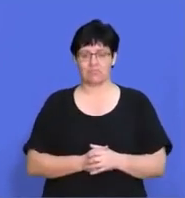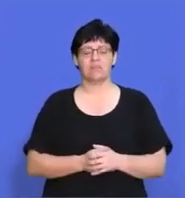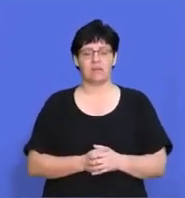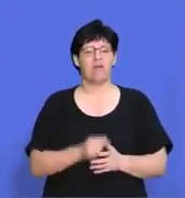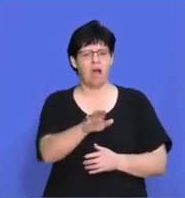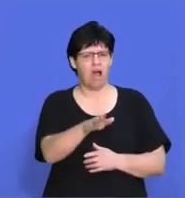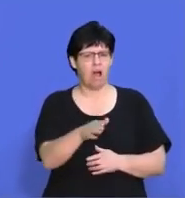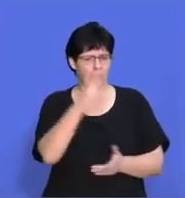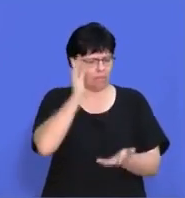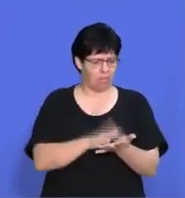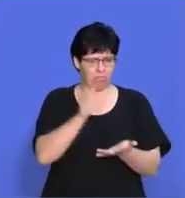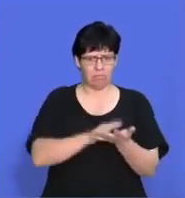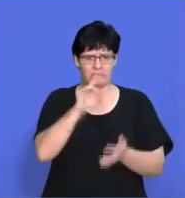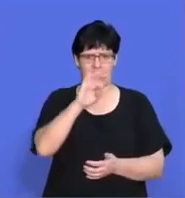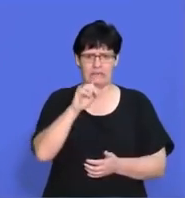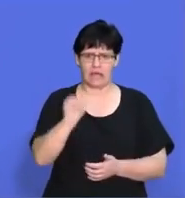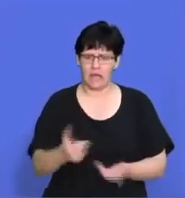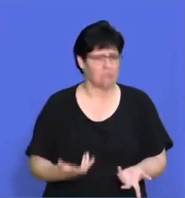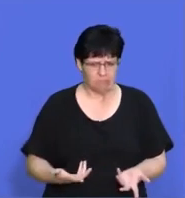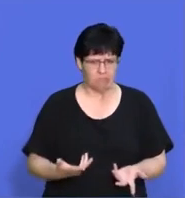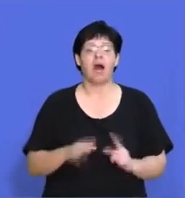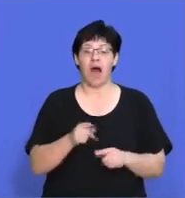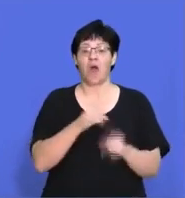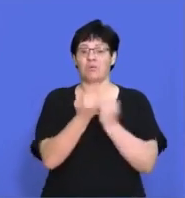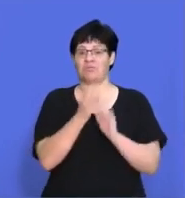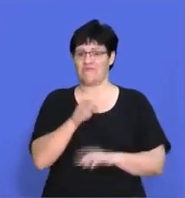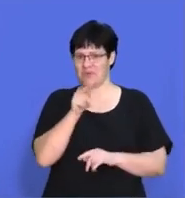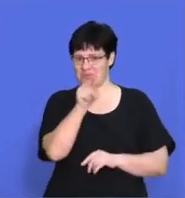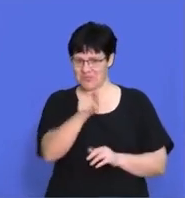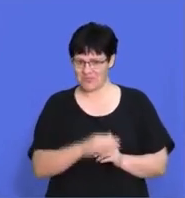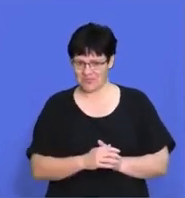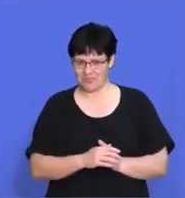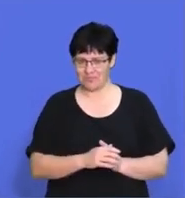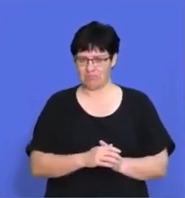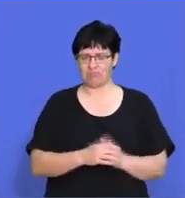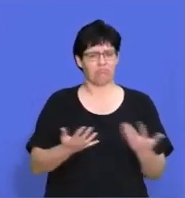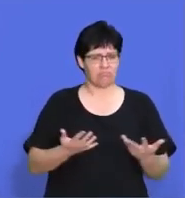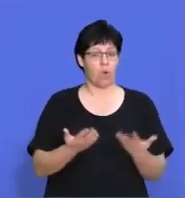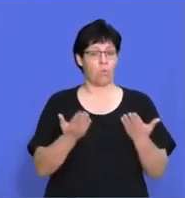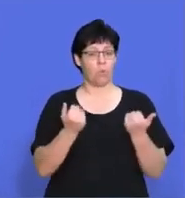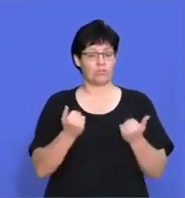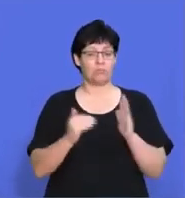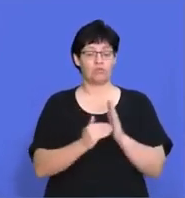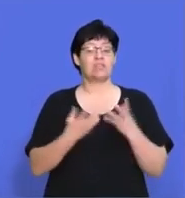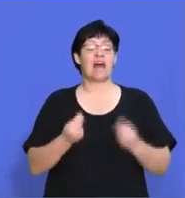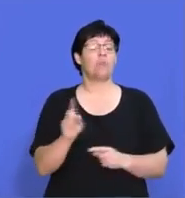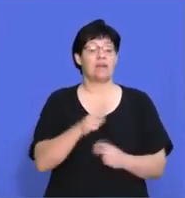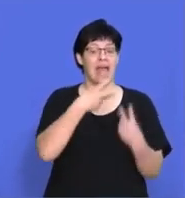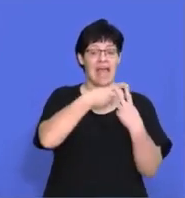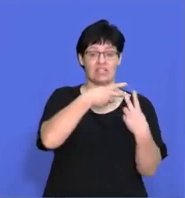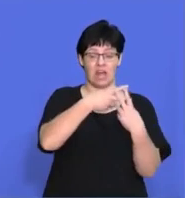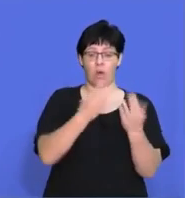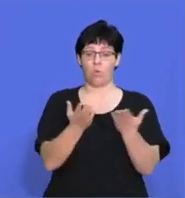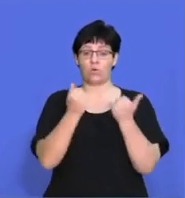you're someone who's constantly running out of data, then this next competition is just for you. Matrix is bringing you the